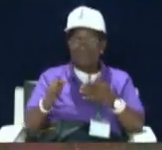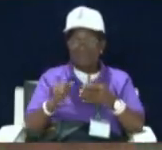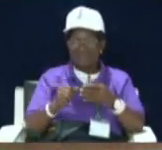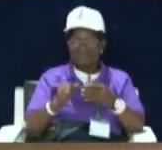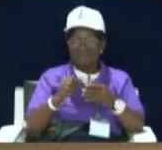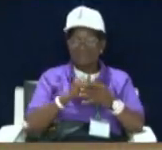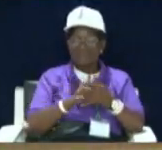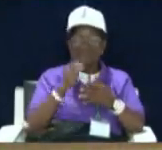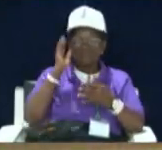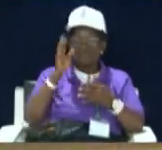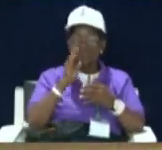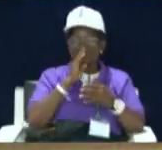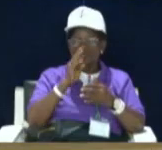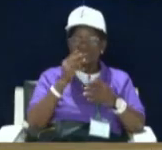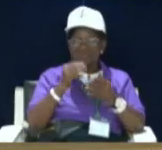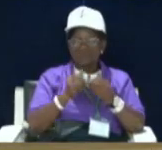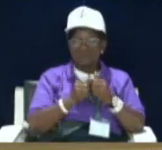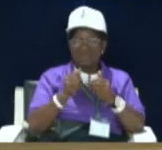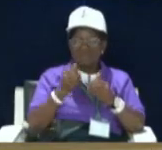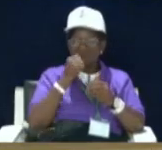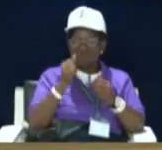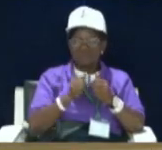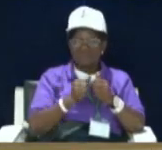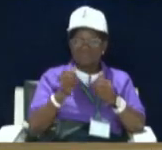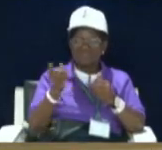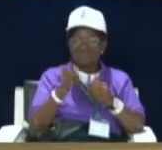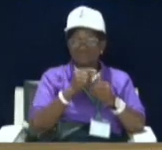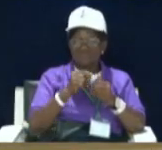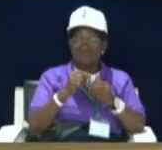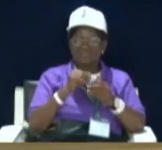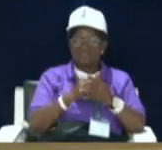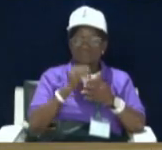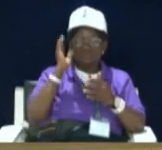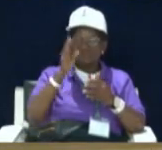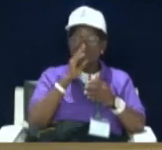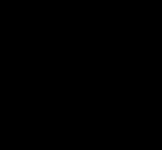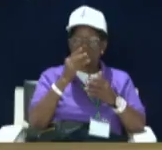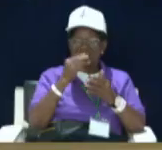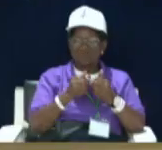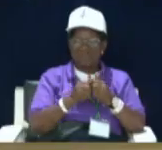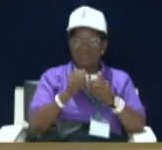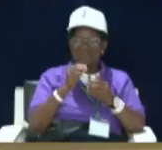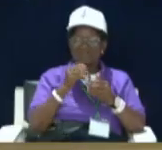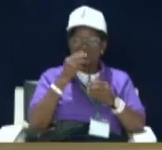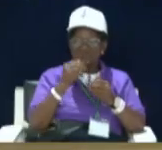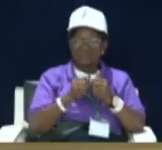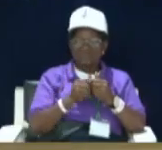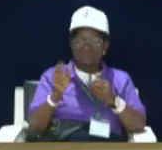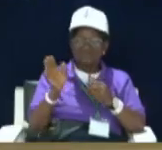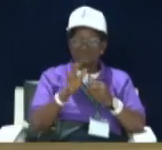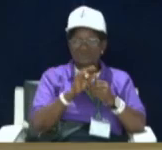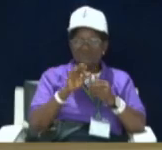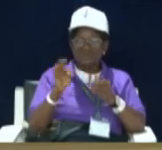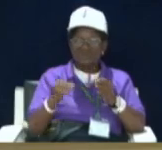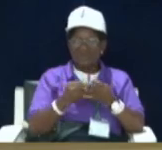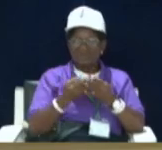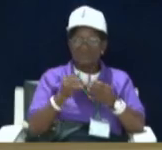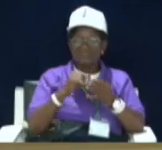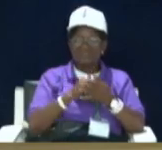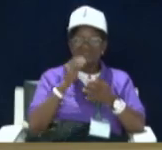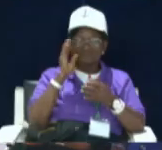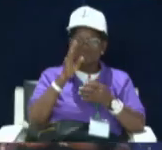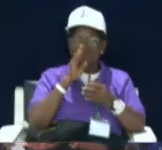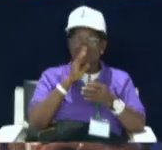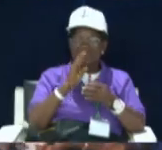It shall be well with you. It shall be well with your family. It shall be well with your business. It shall be well with